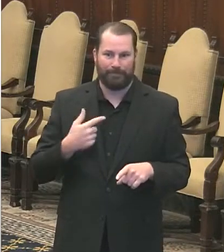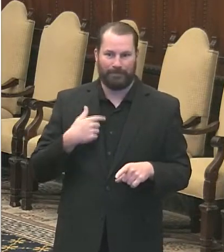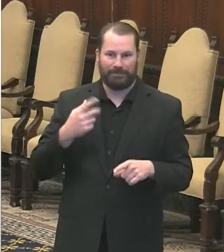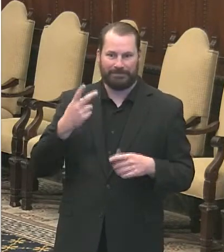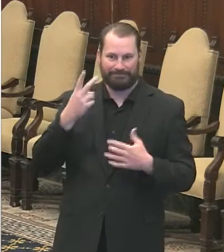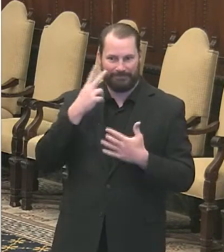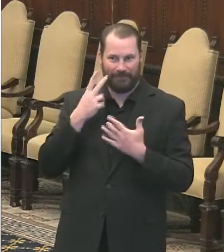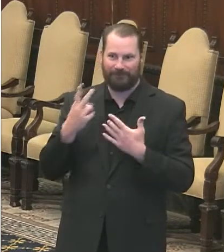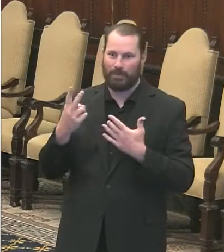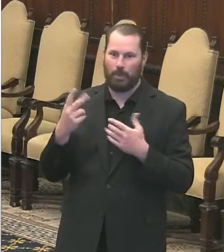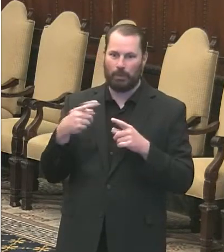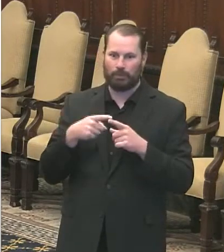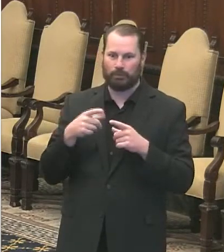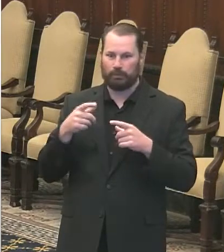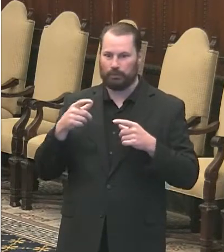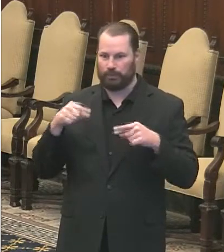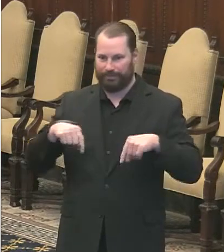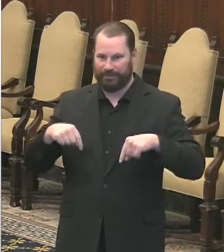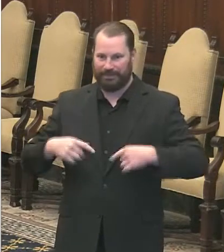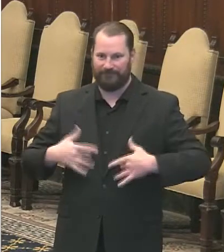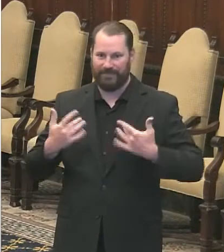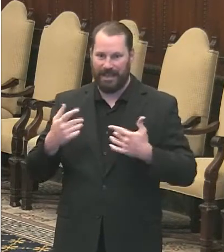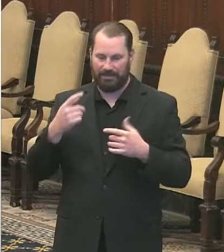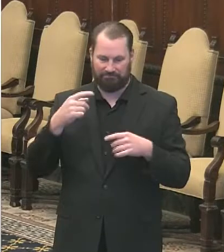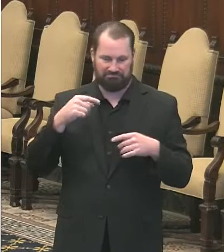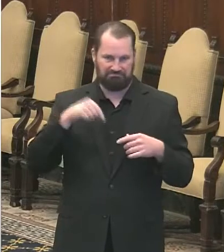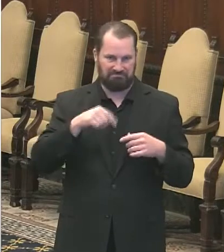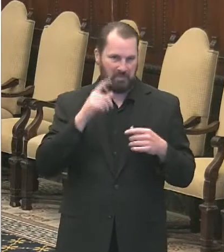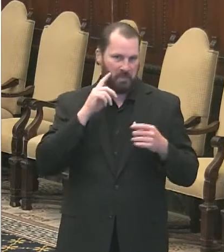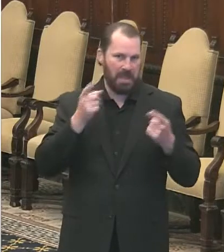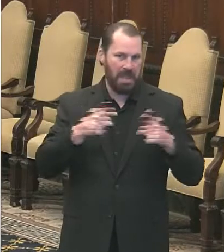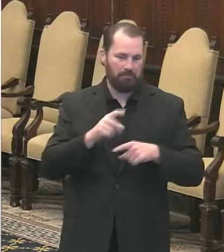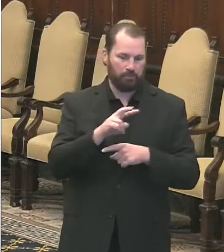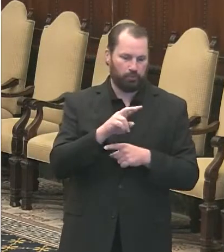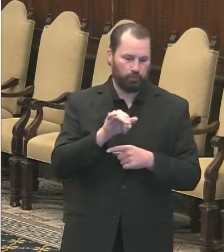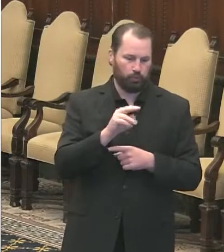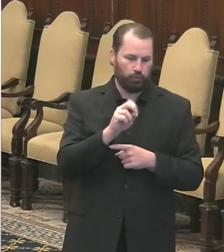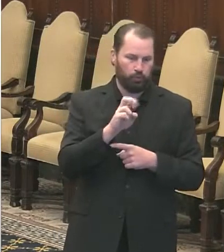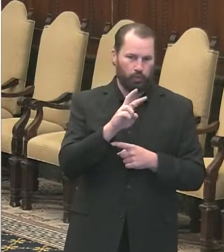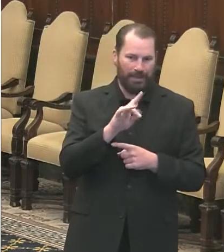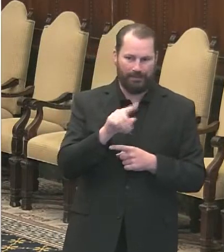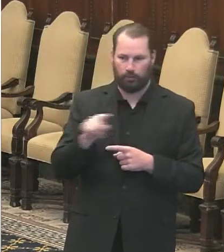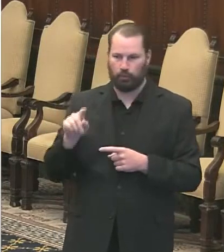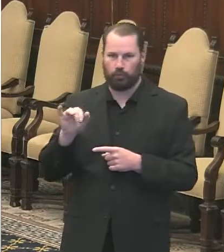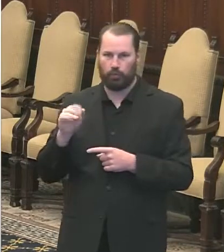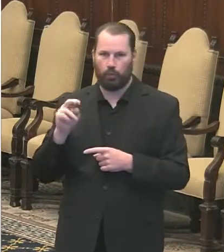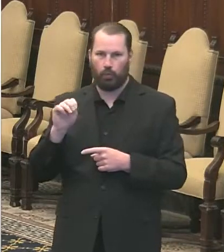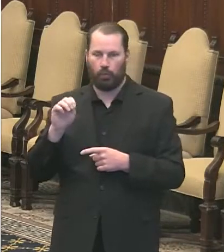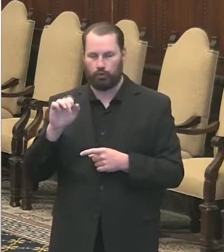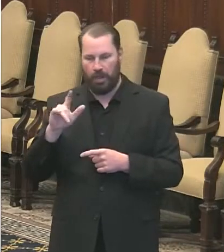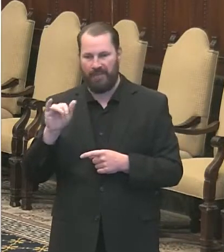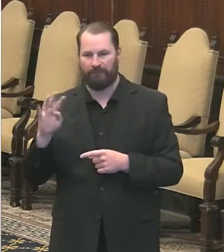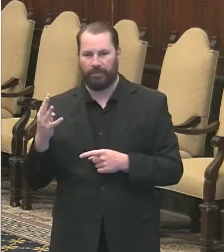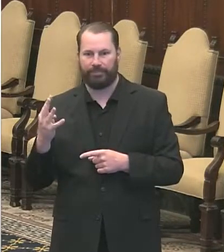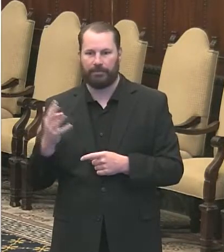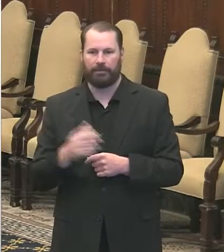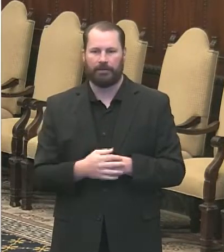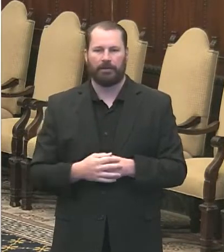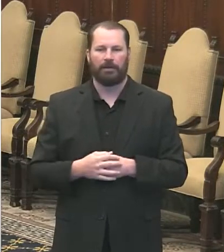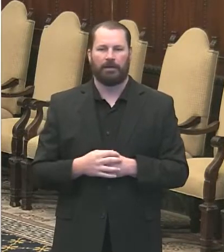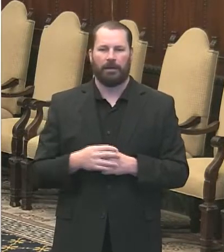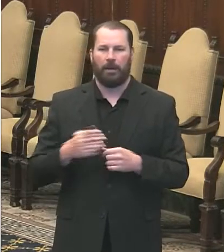June 28th to July 4th. It's going to be a wonderful, wonderful festival, and we hope everyone will make plans to celebrate with us again this